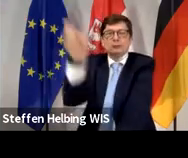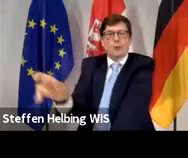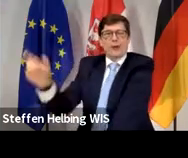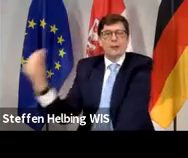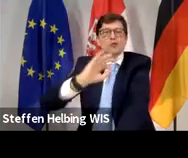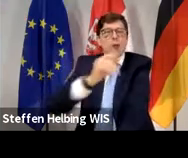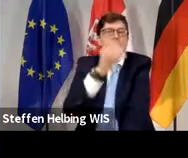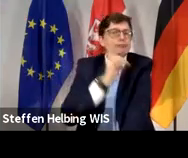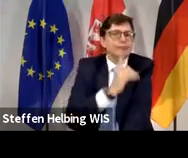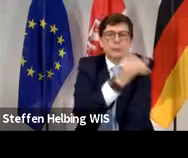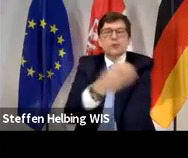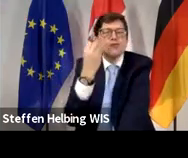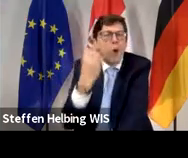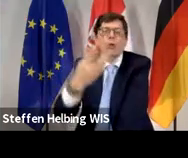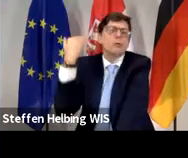service.